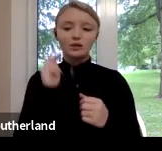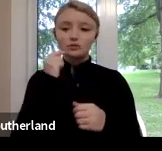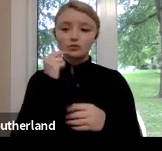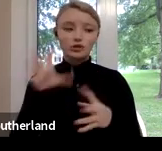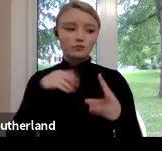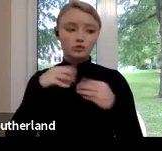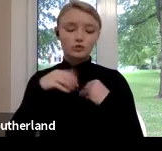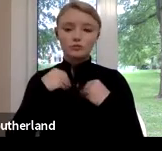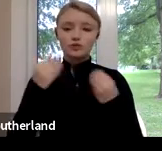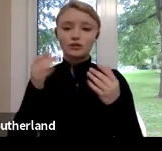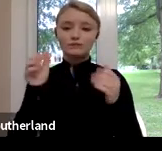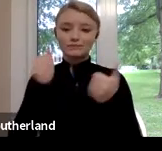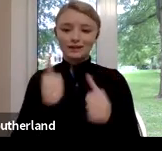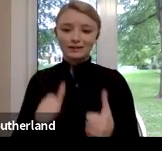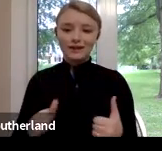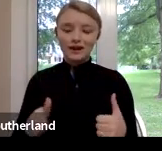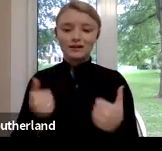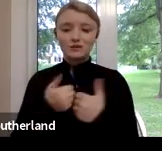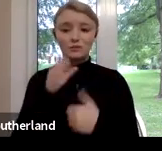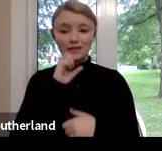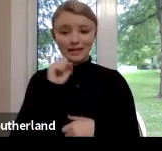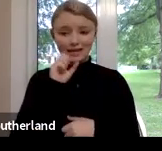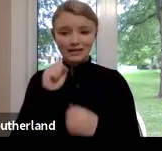we get, the less we absorb.